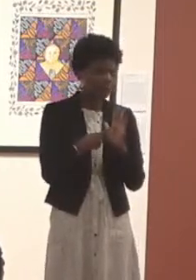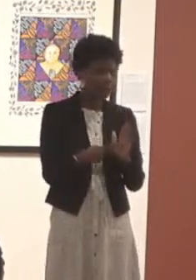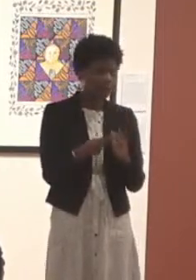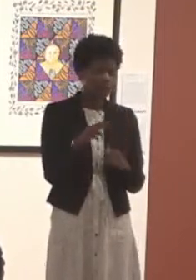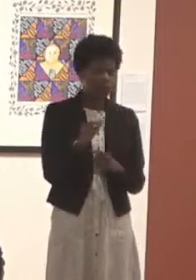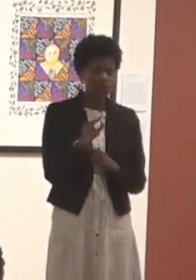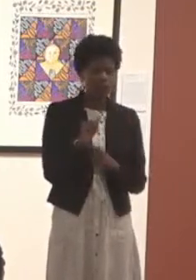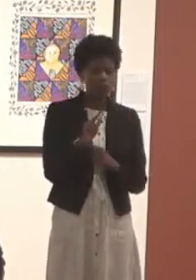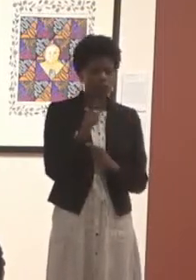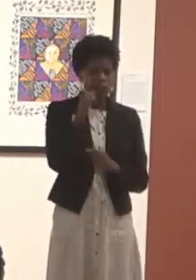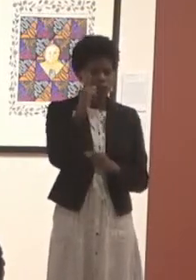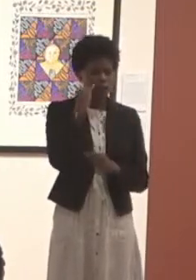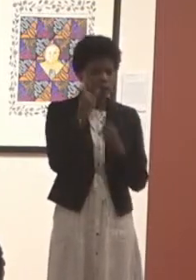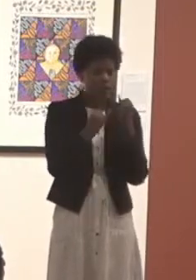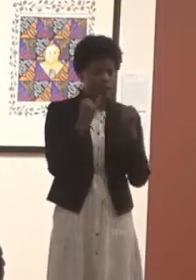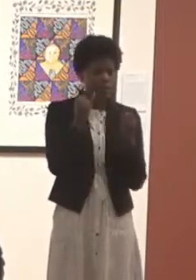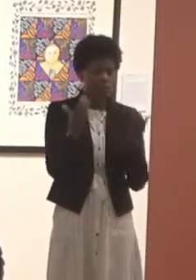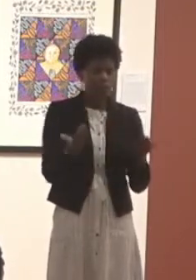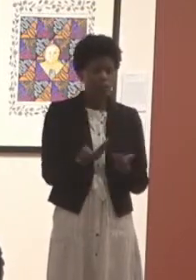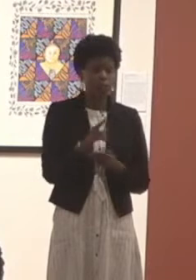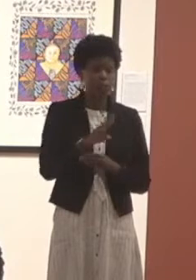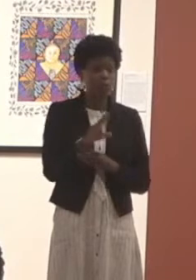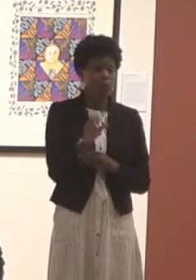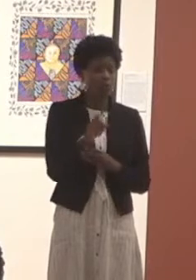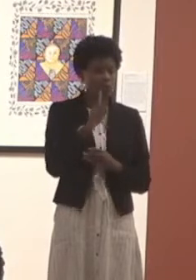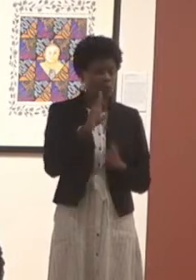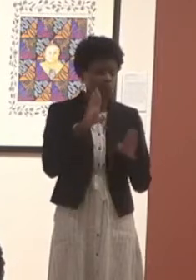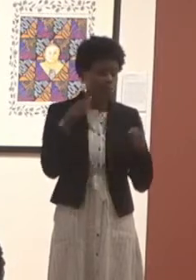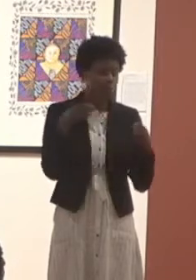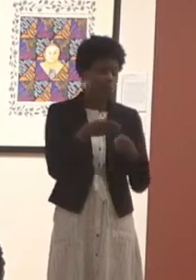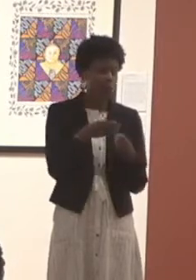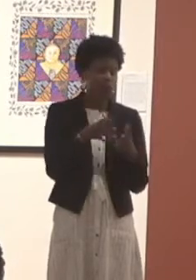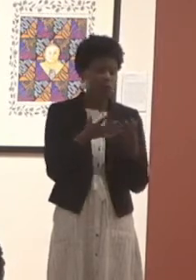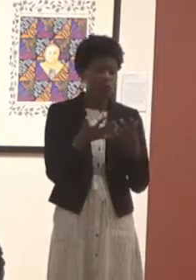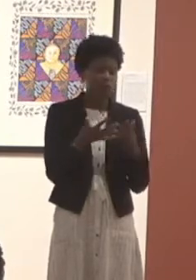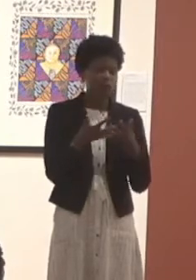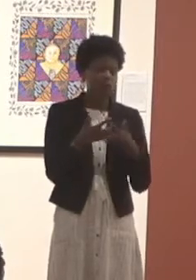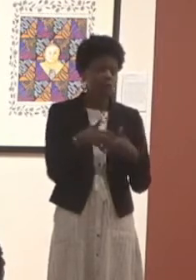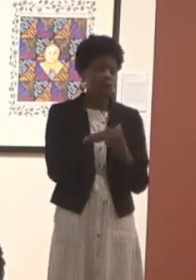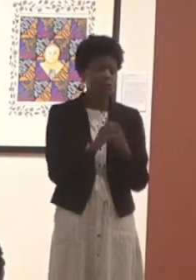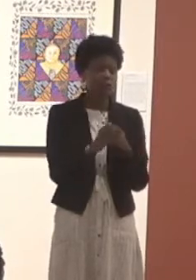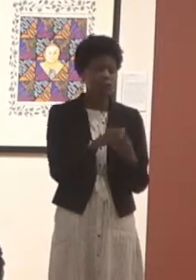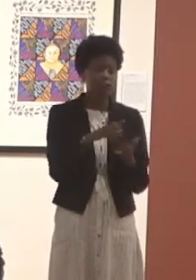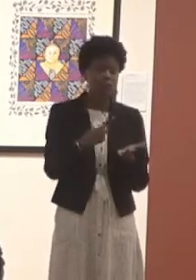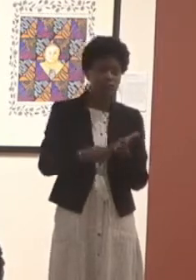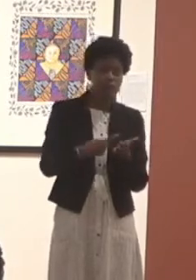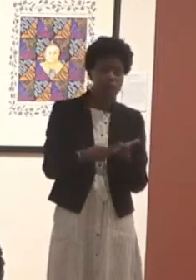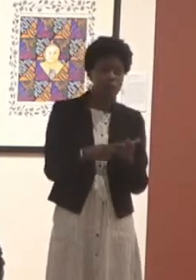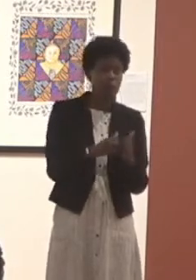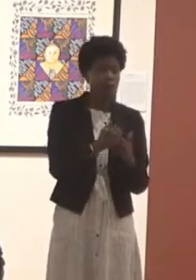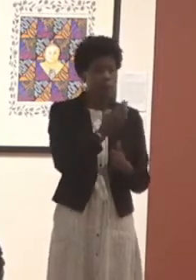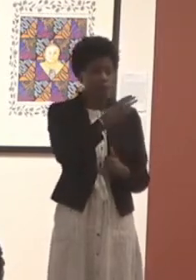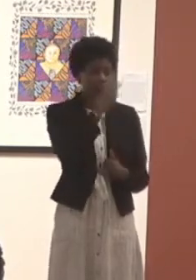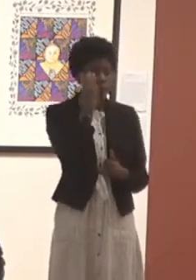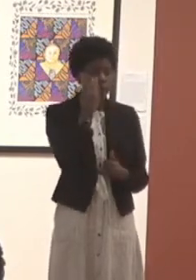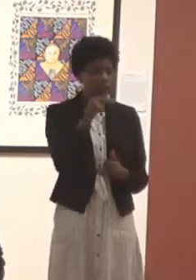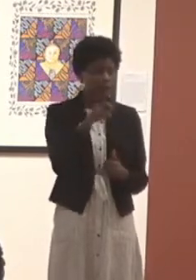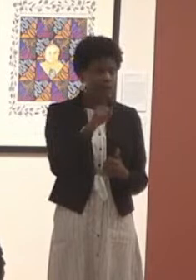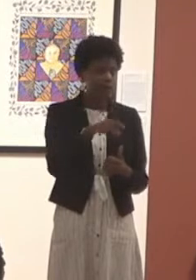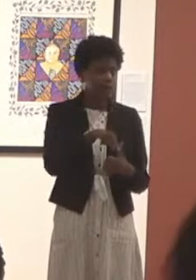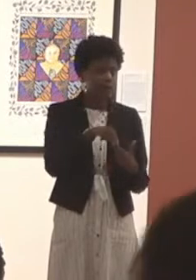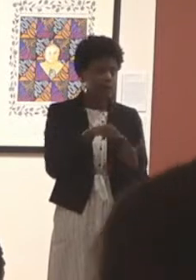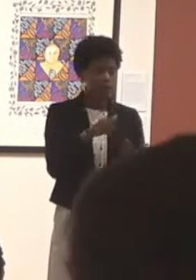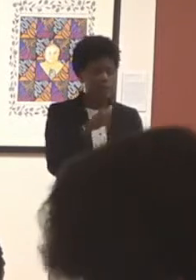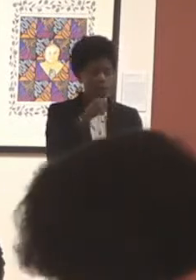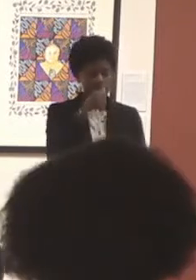racial ideology in the United States, paying particular attention to the intersecting discourses of blackness, masculinity, and